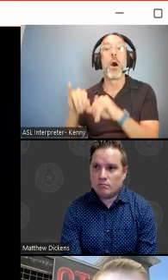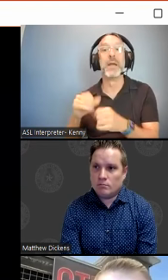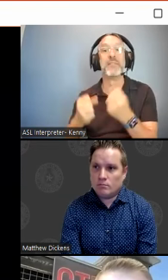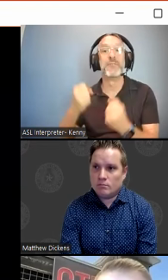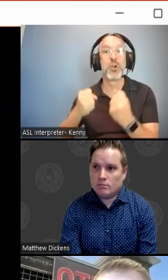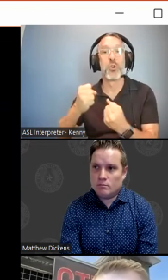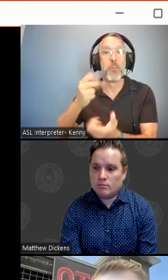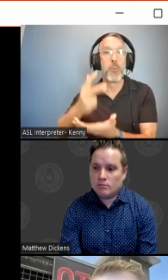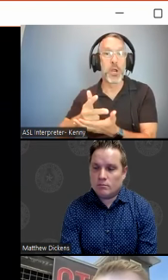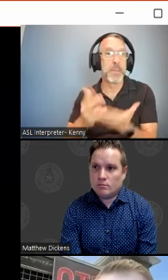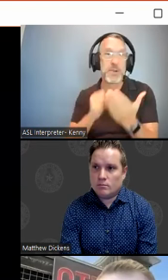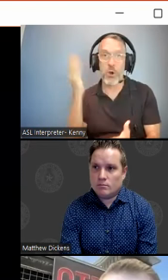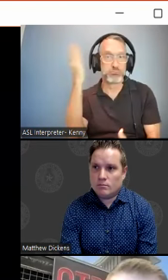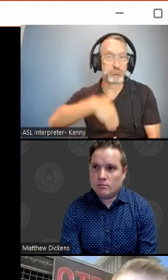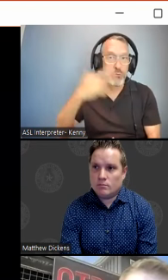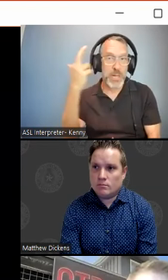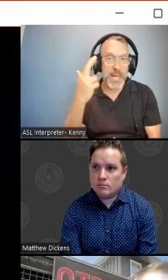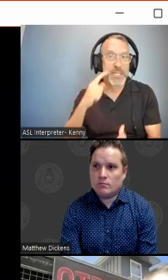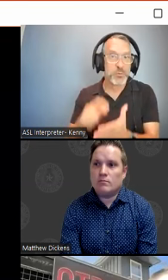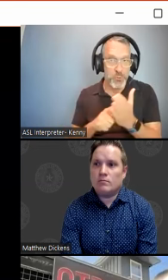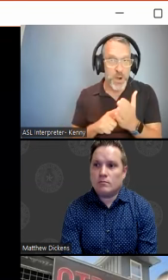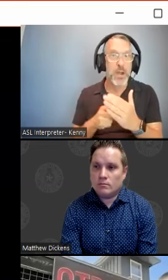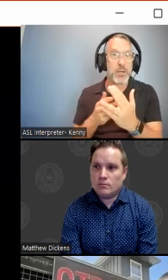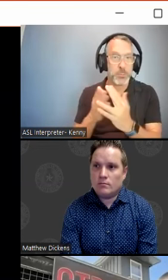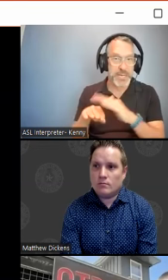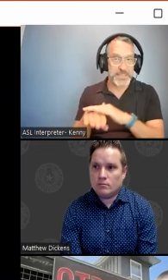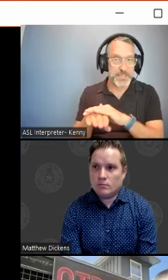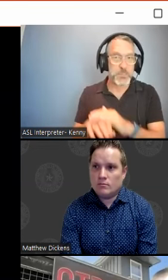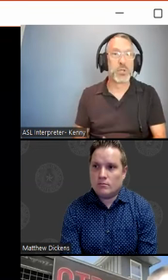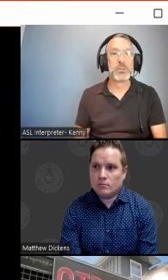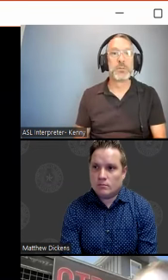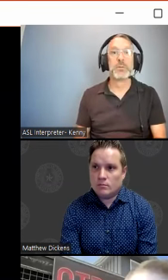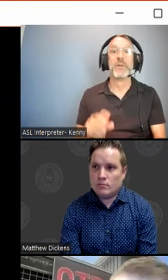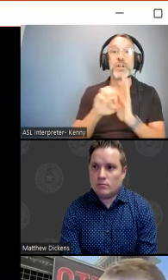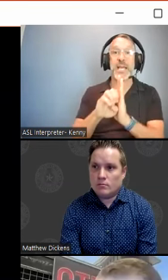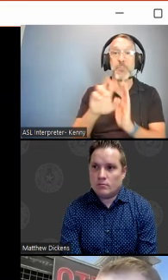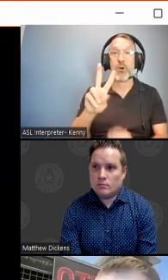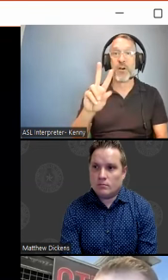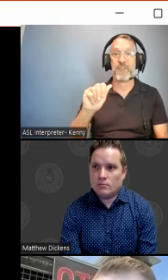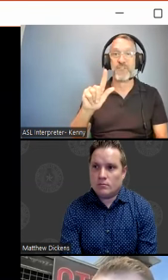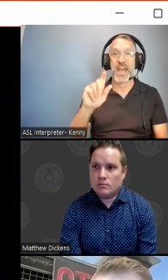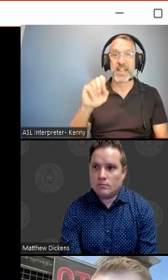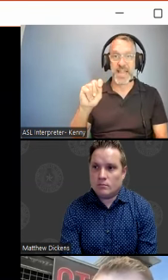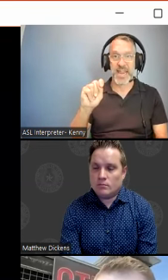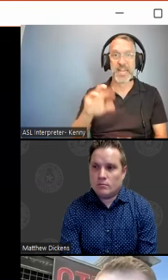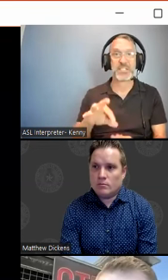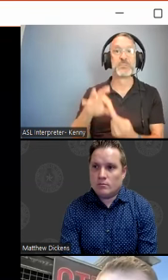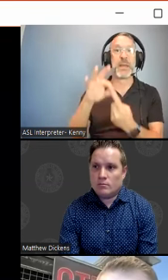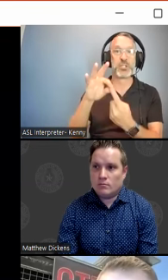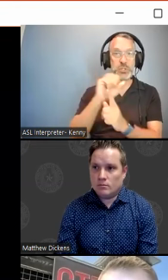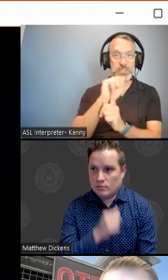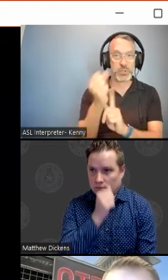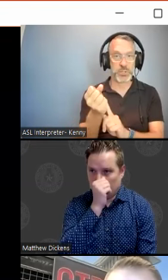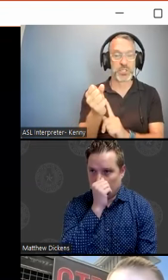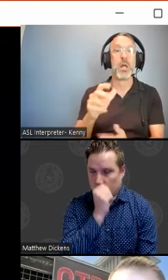parking that you may not realize is required to be accessible. Valet parking is a special case in that the